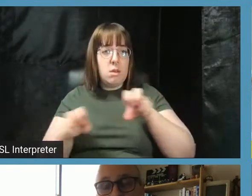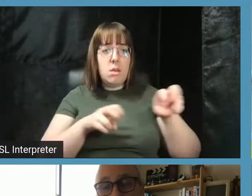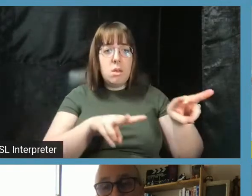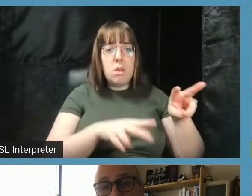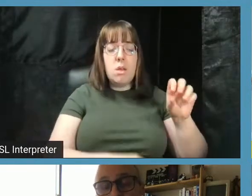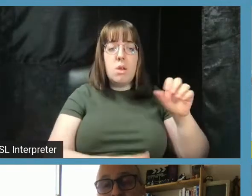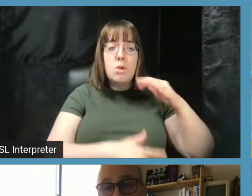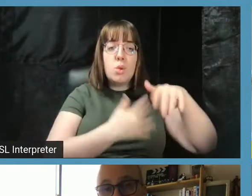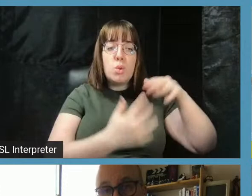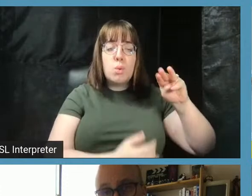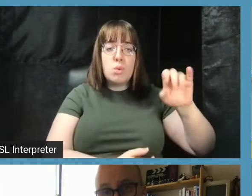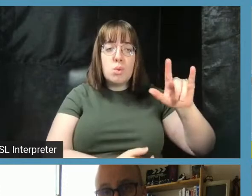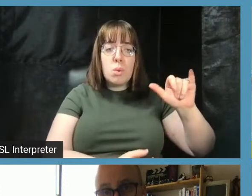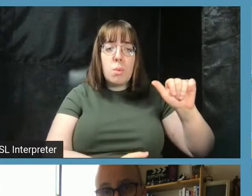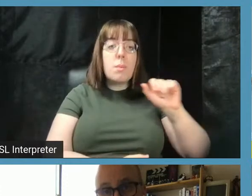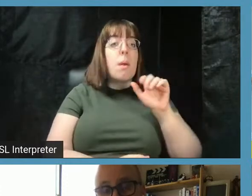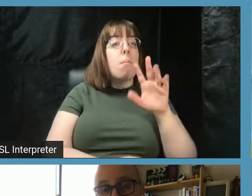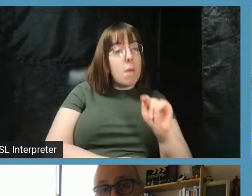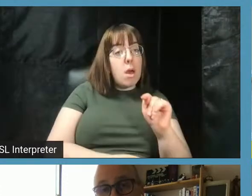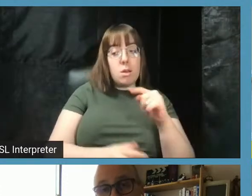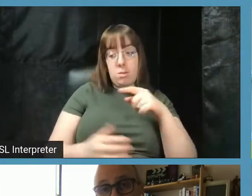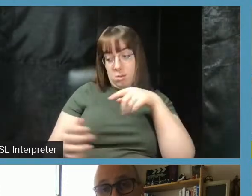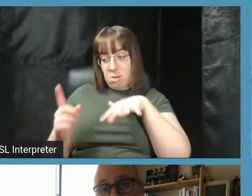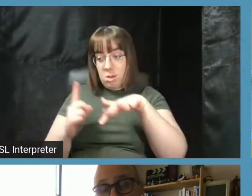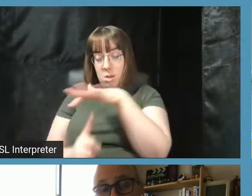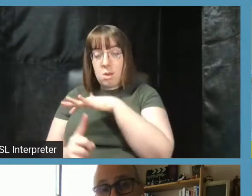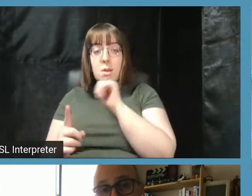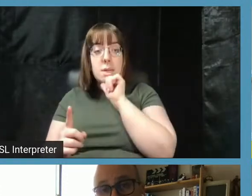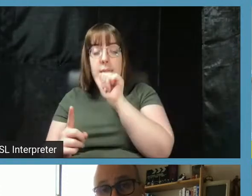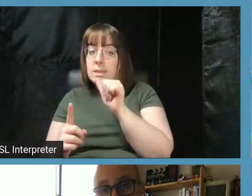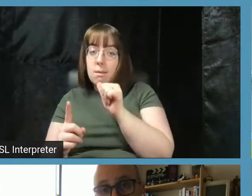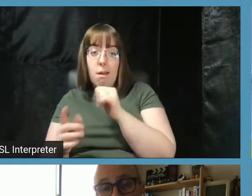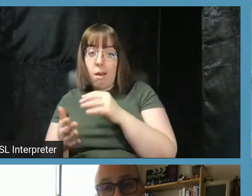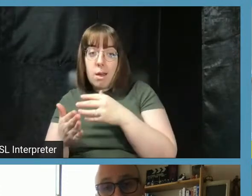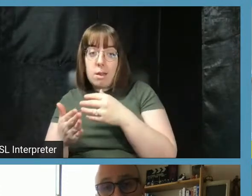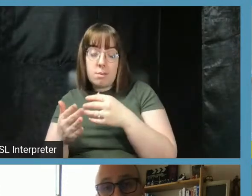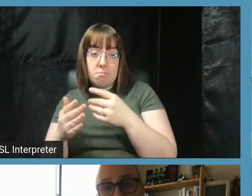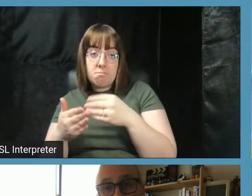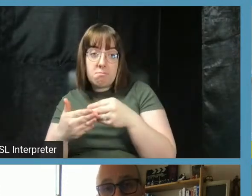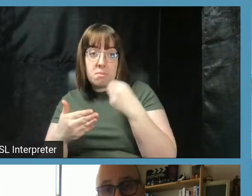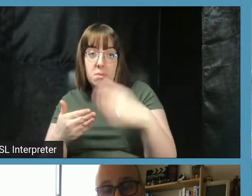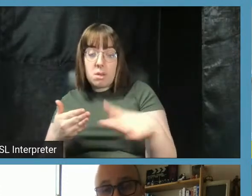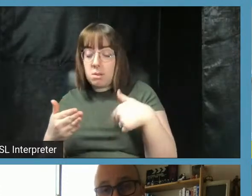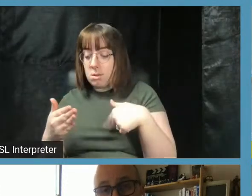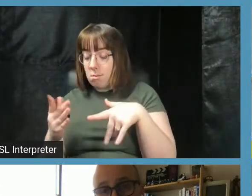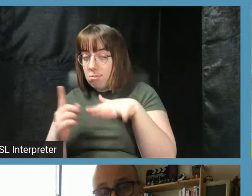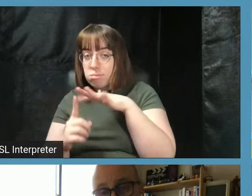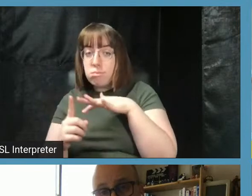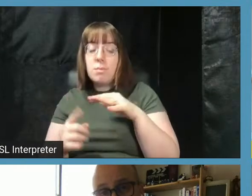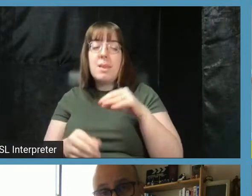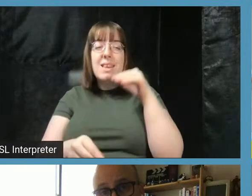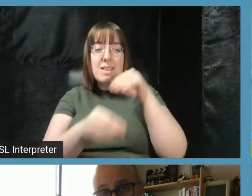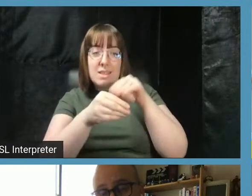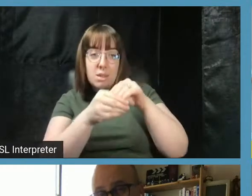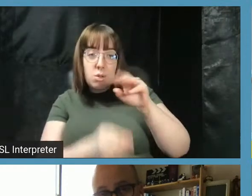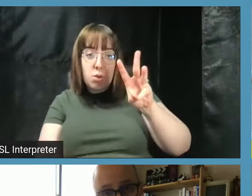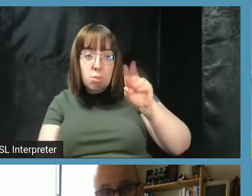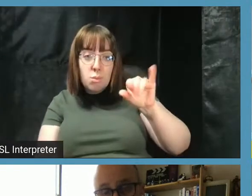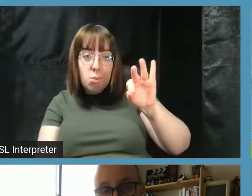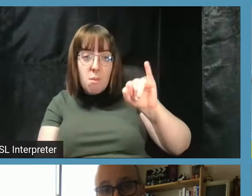the gallery. Well, we can geofence these things, right? So that if people are using internal Wi-Fi, or we set up a geofence